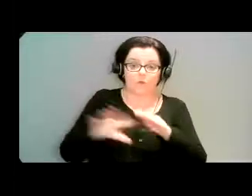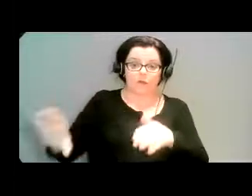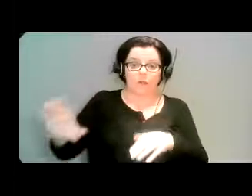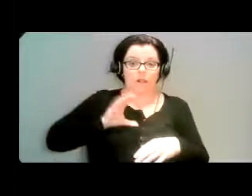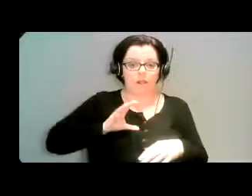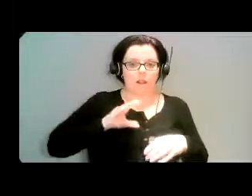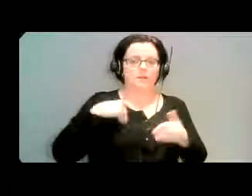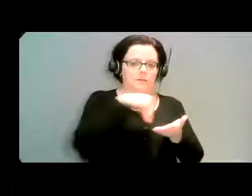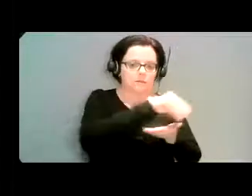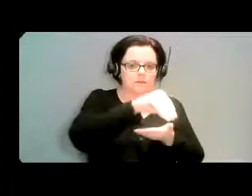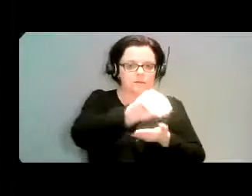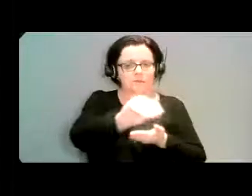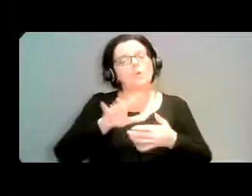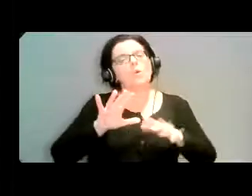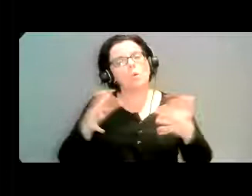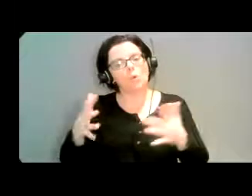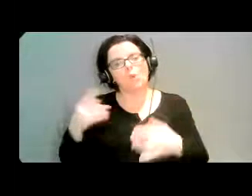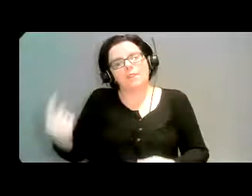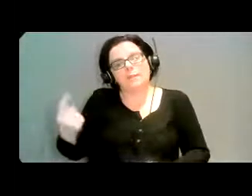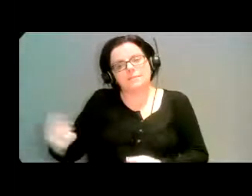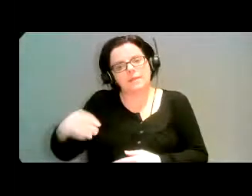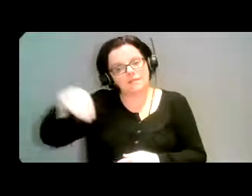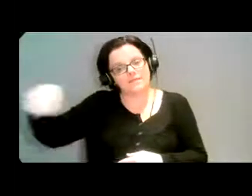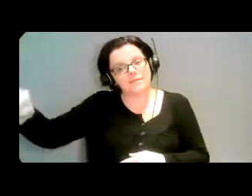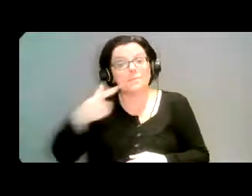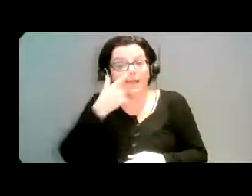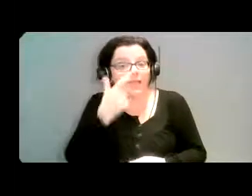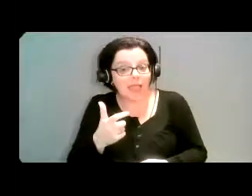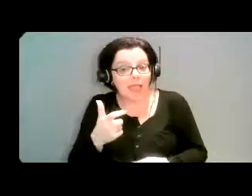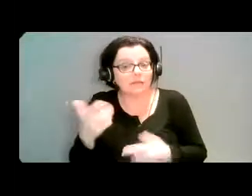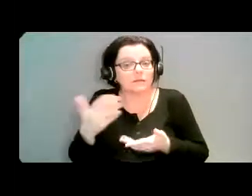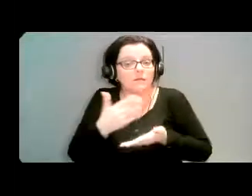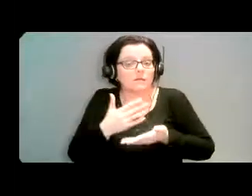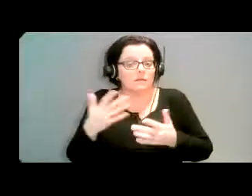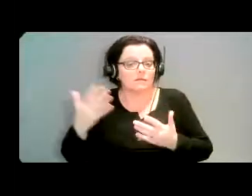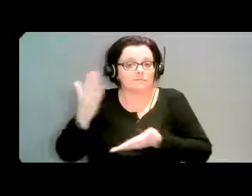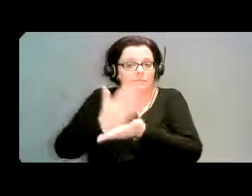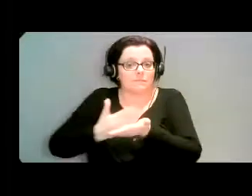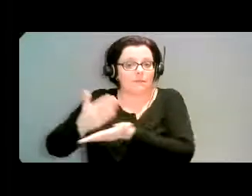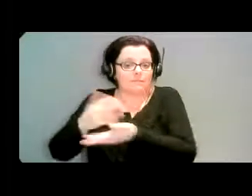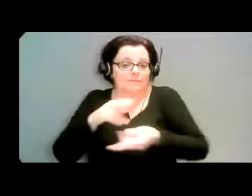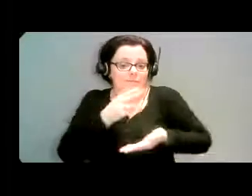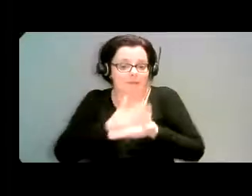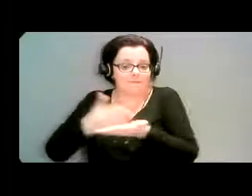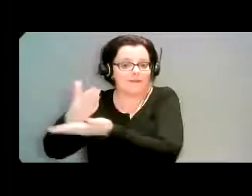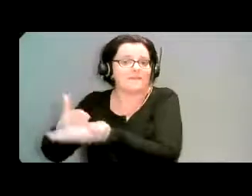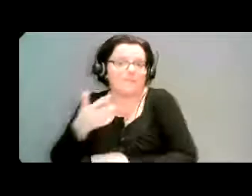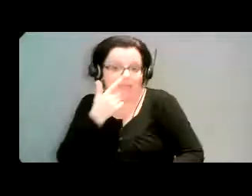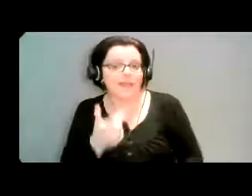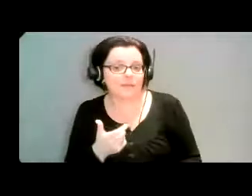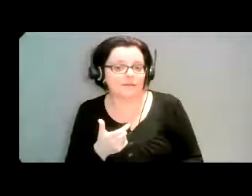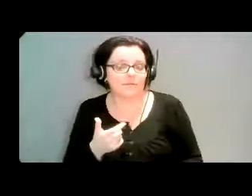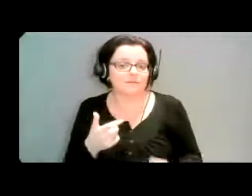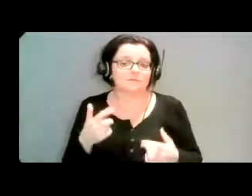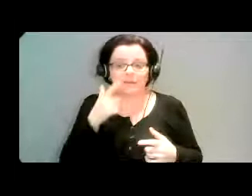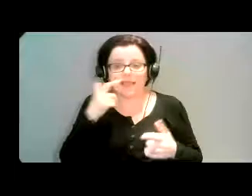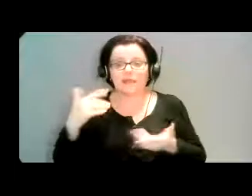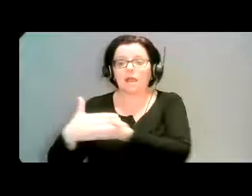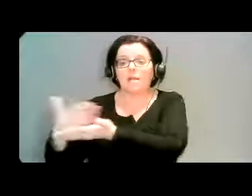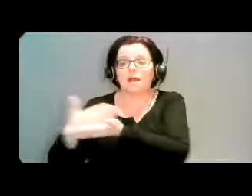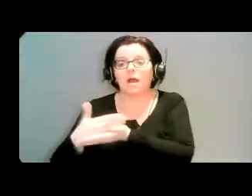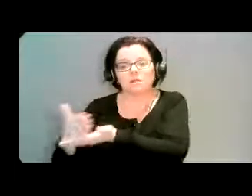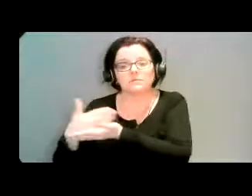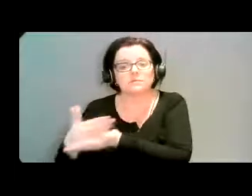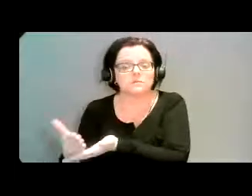you. And that, again, that shouldn't be the case. It's not how the Care Act kind